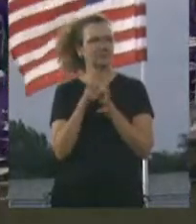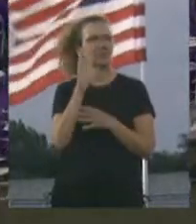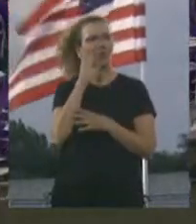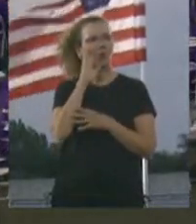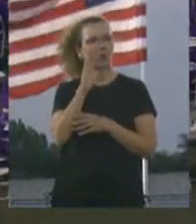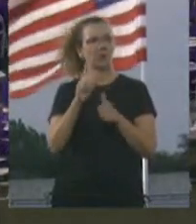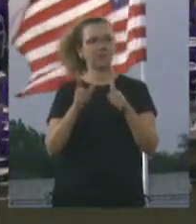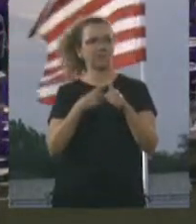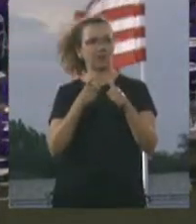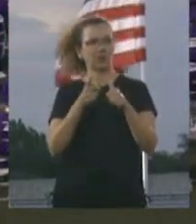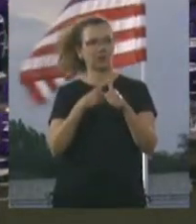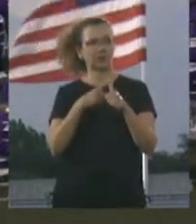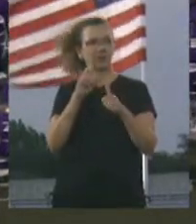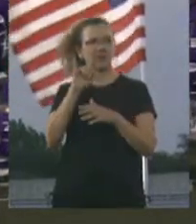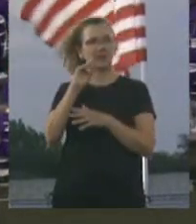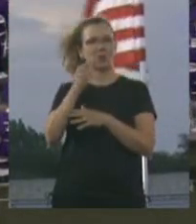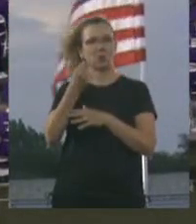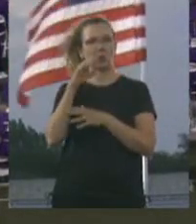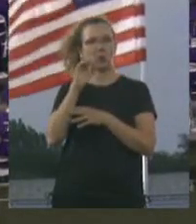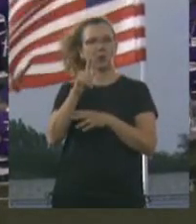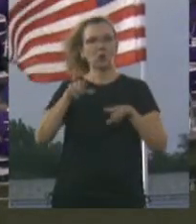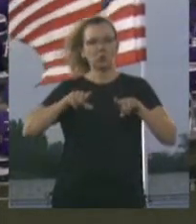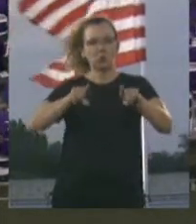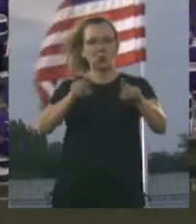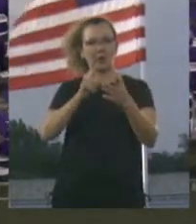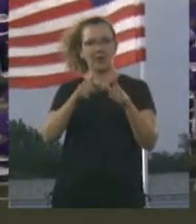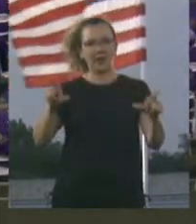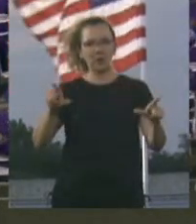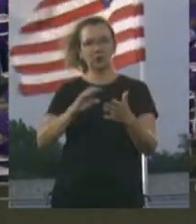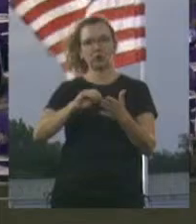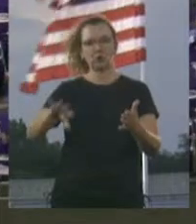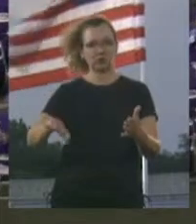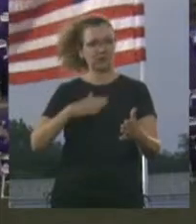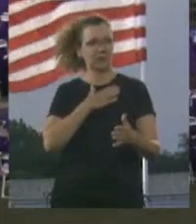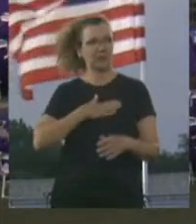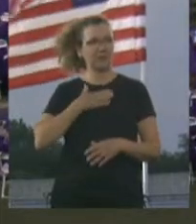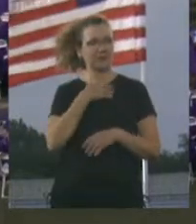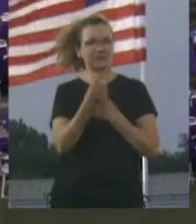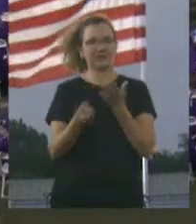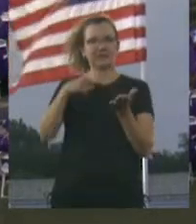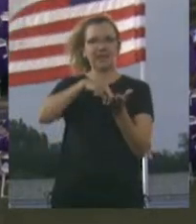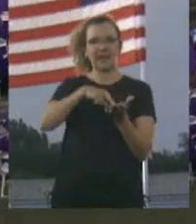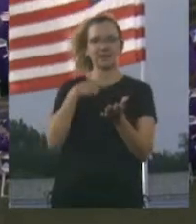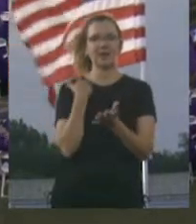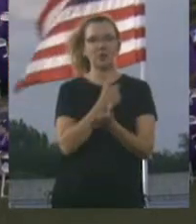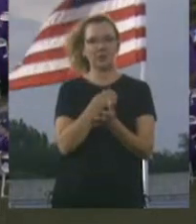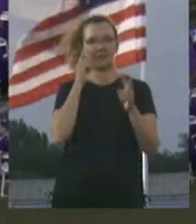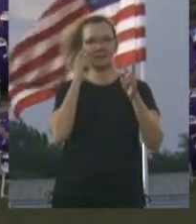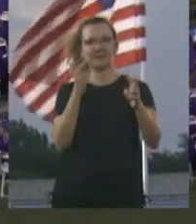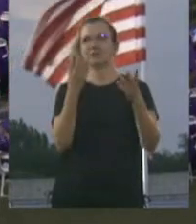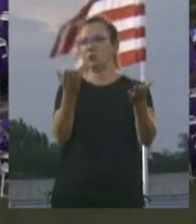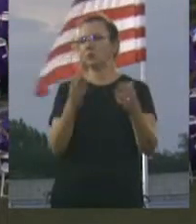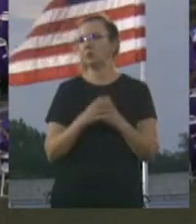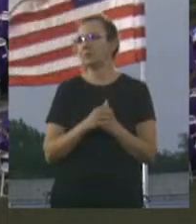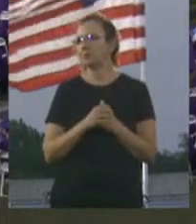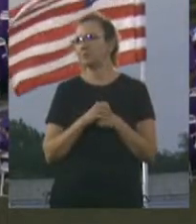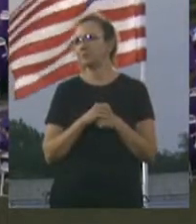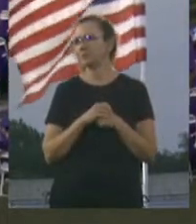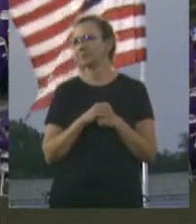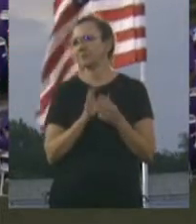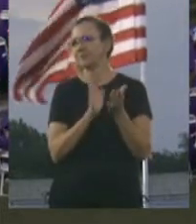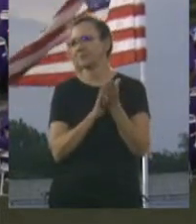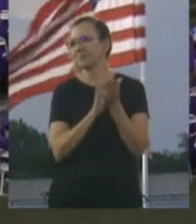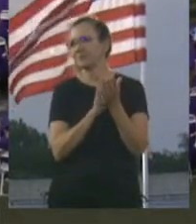Will the first inaugural dual language students please stand and be recognized?